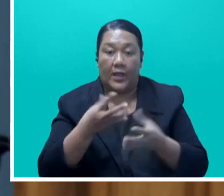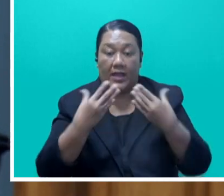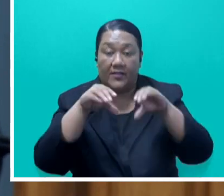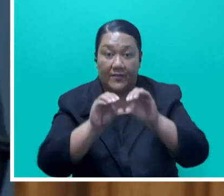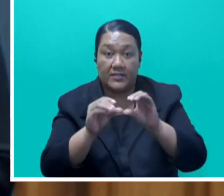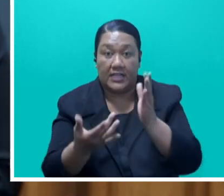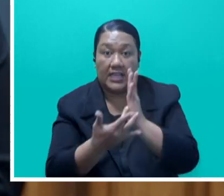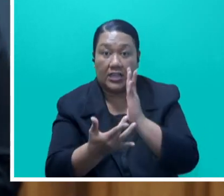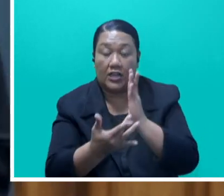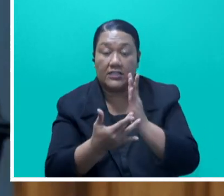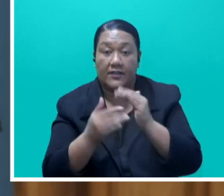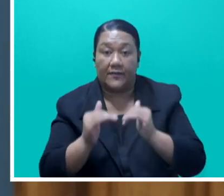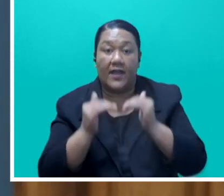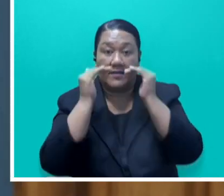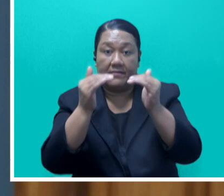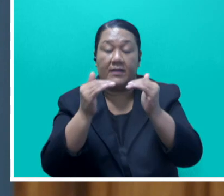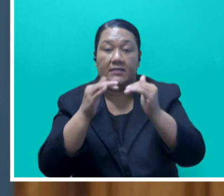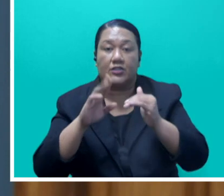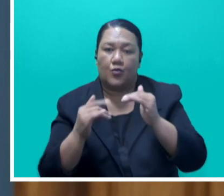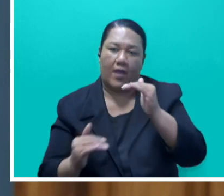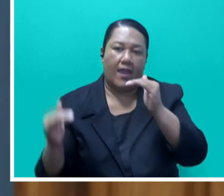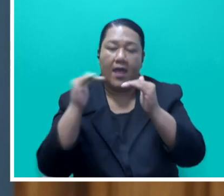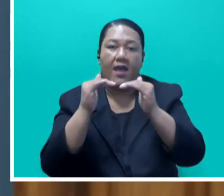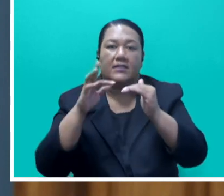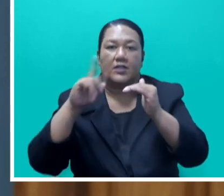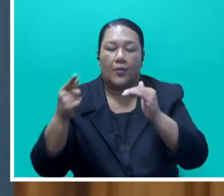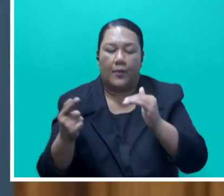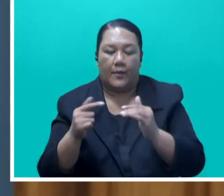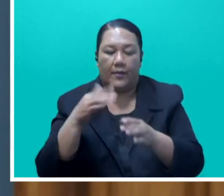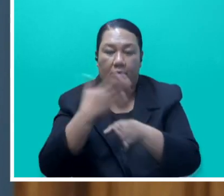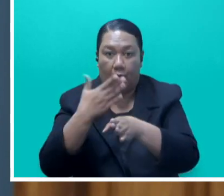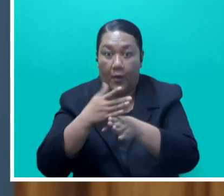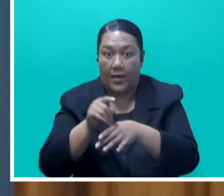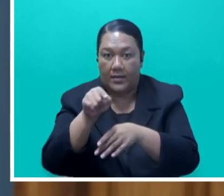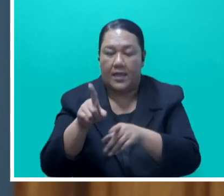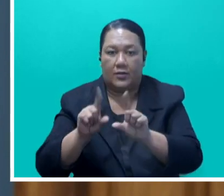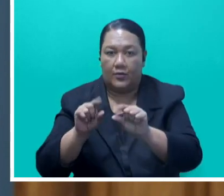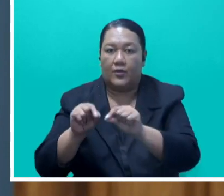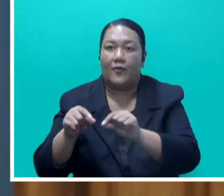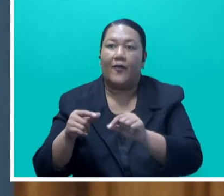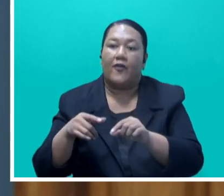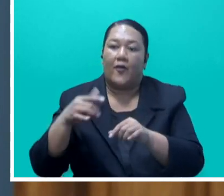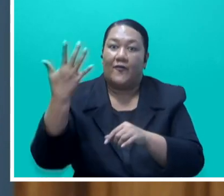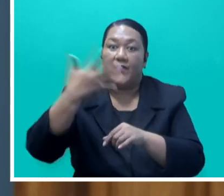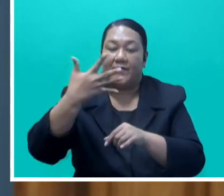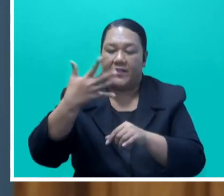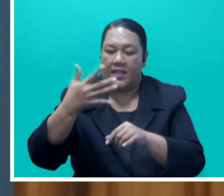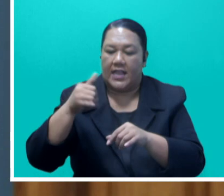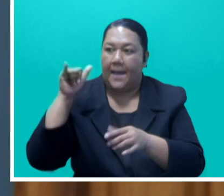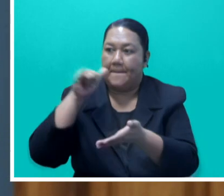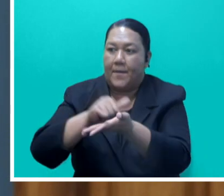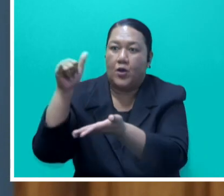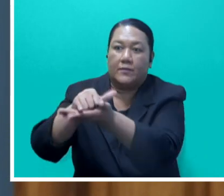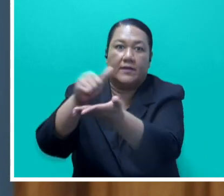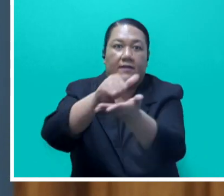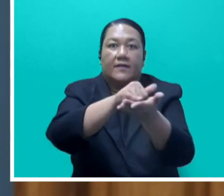technological advancements to enhance the safety of airside operations across all 15 airports and facilitate smoother